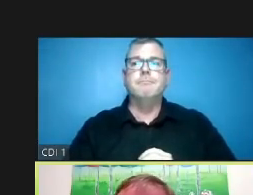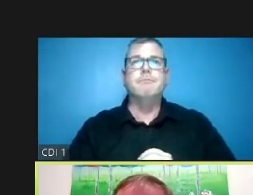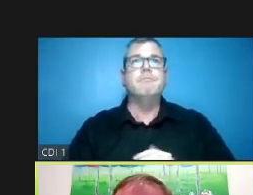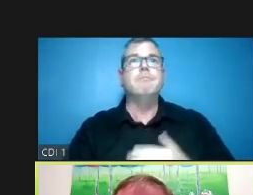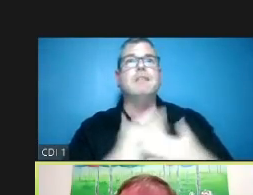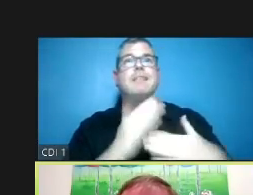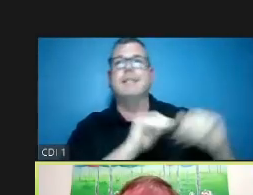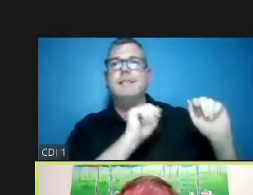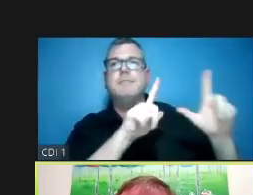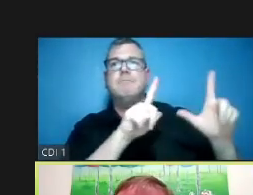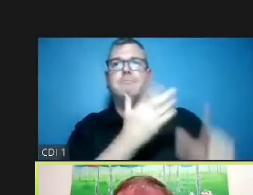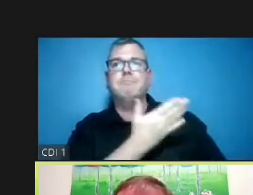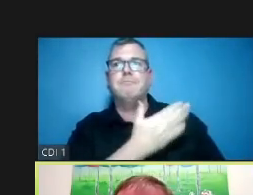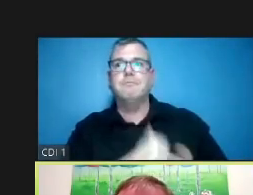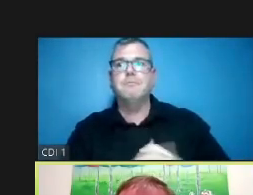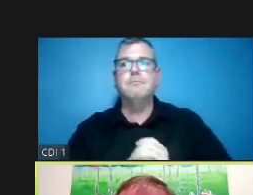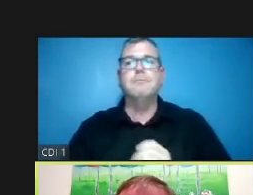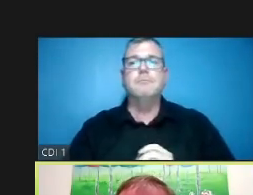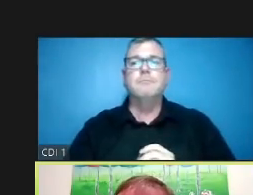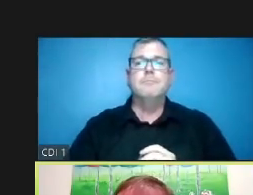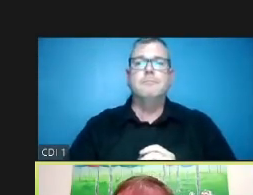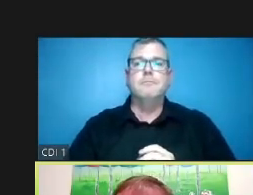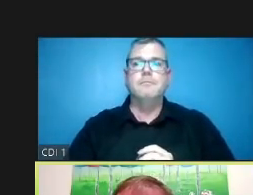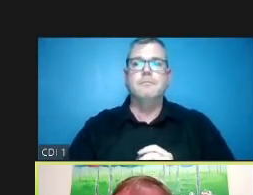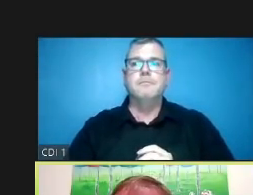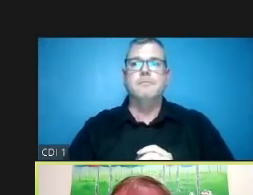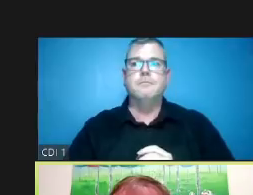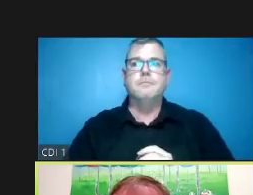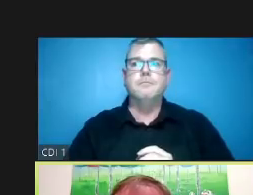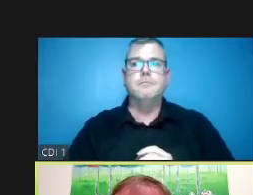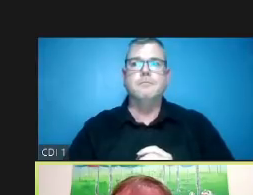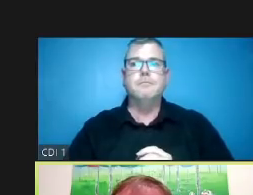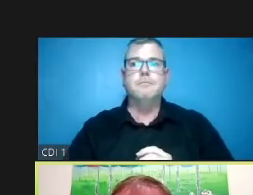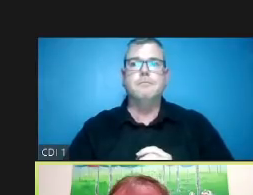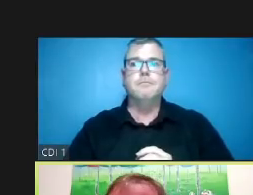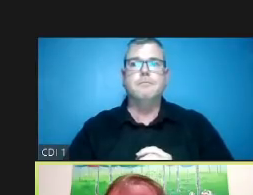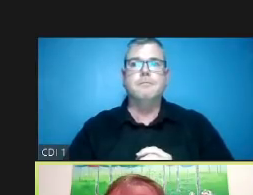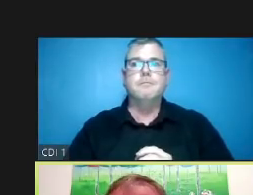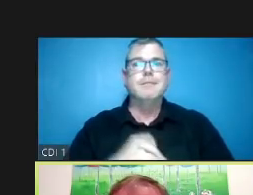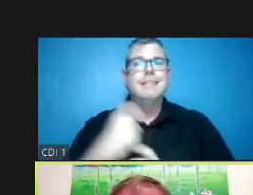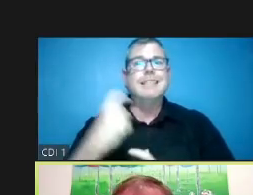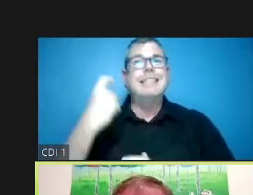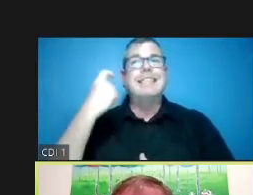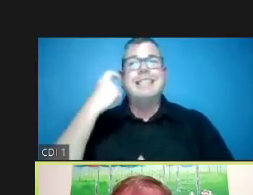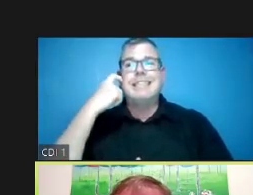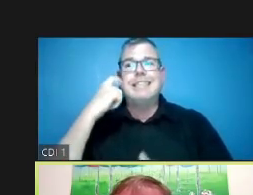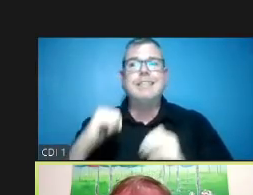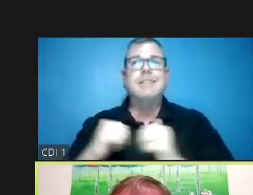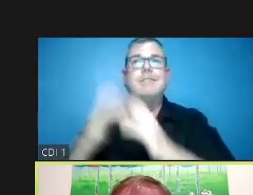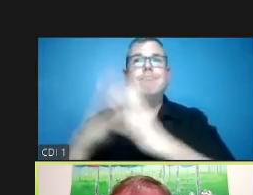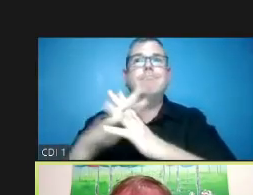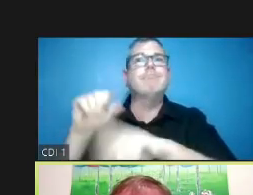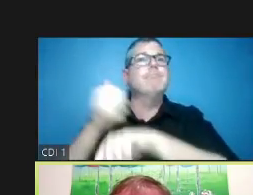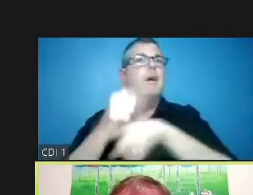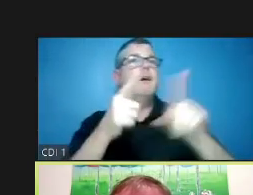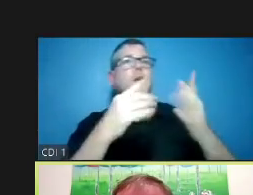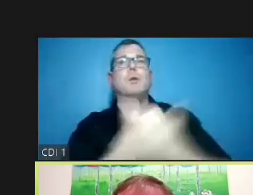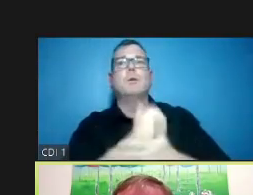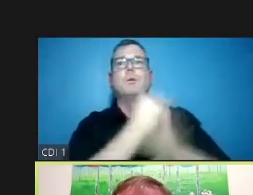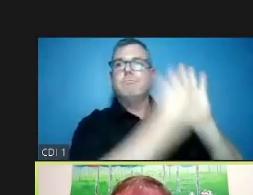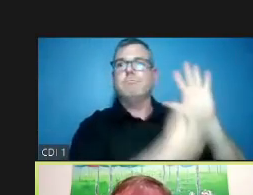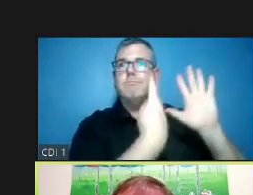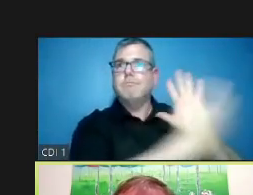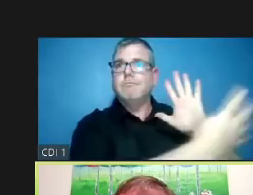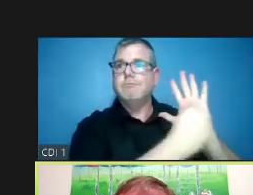This is a new dashboard that we've just established on our website for the public to see our progress. And what this shows, this is updated